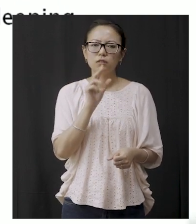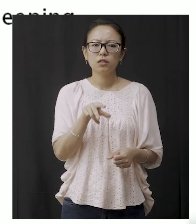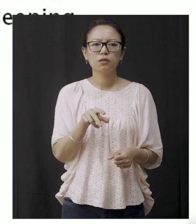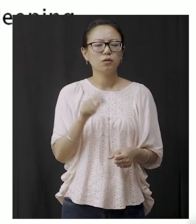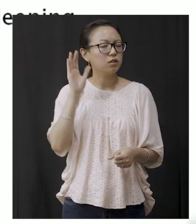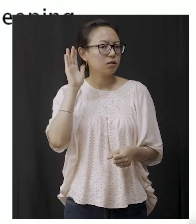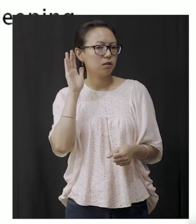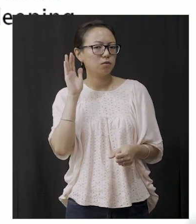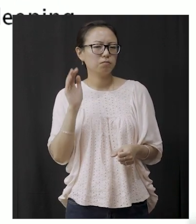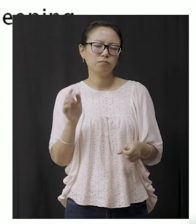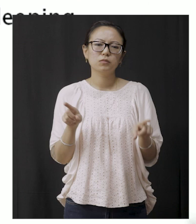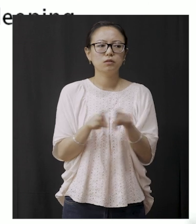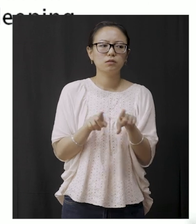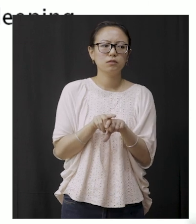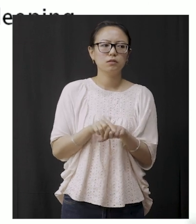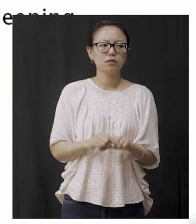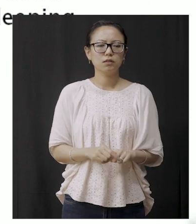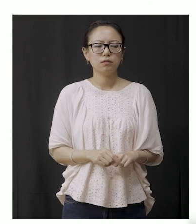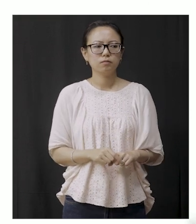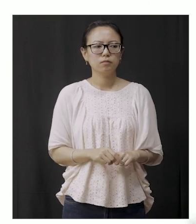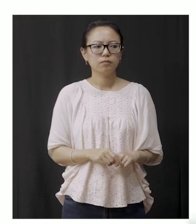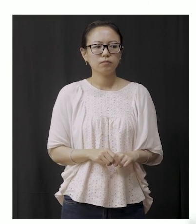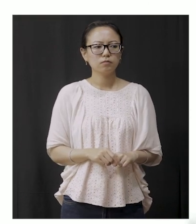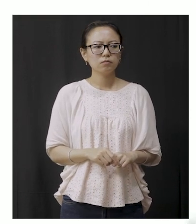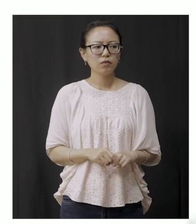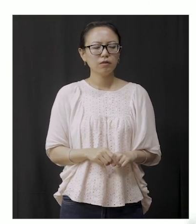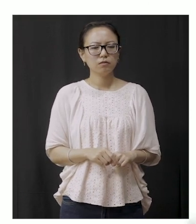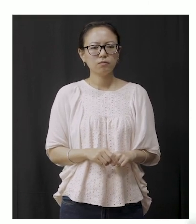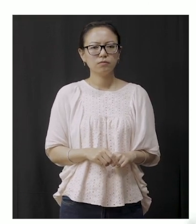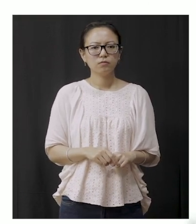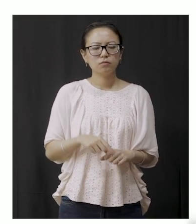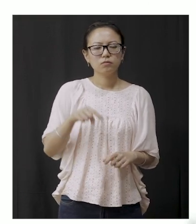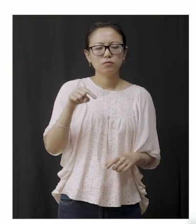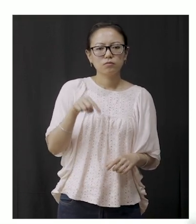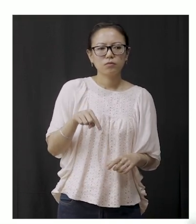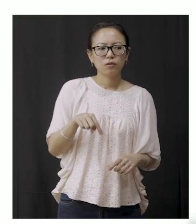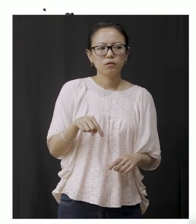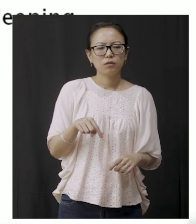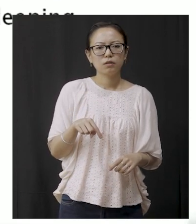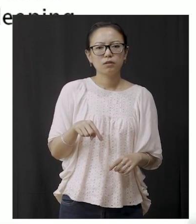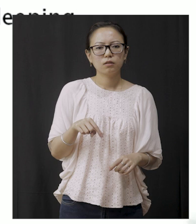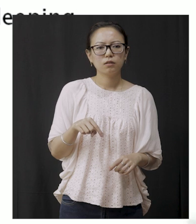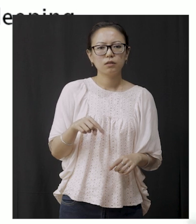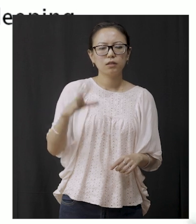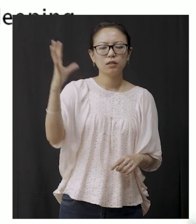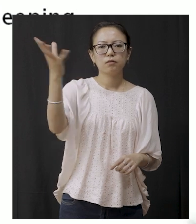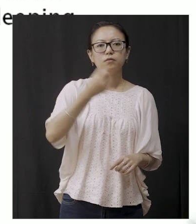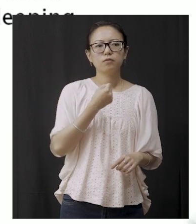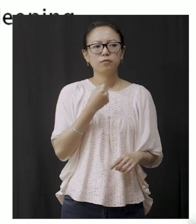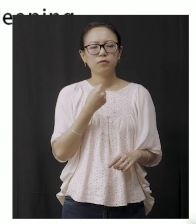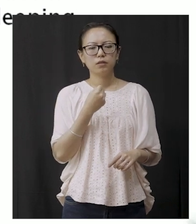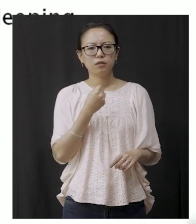some similar words or rhyming words like this I have mentioned here? Can you find out some